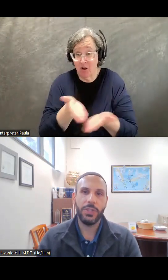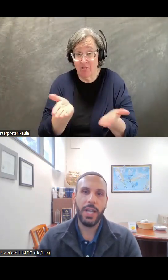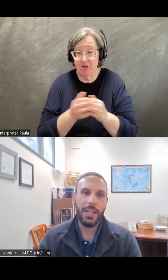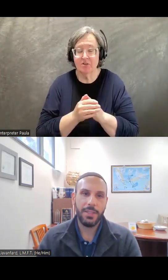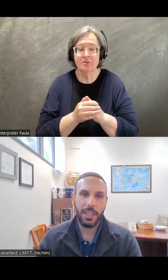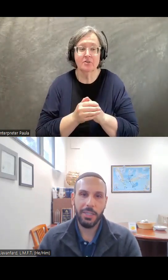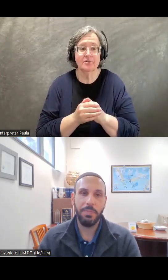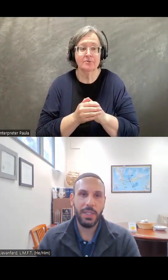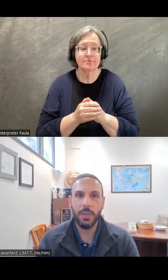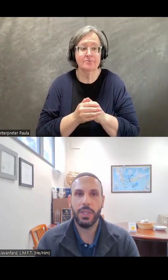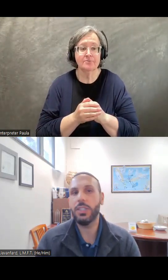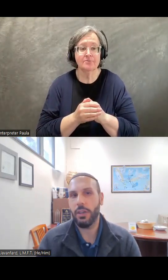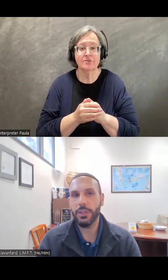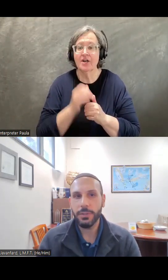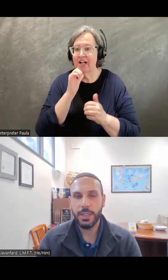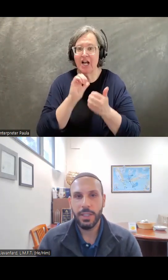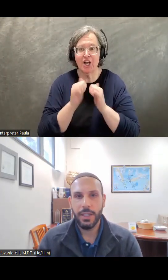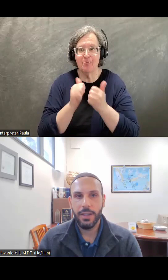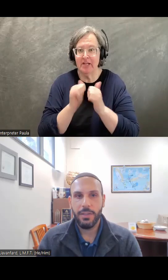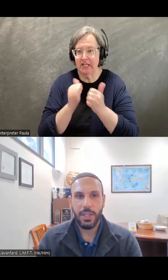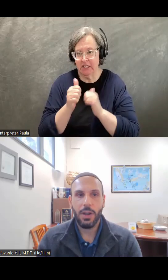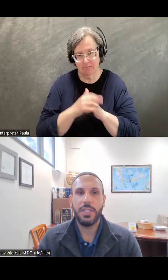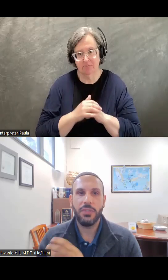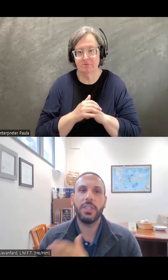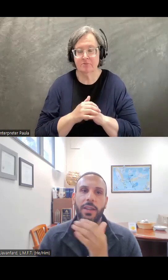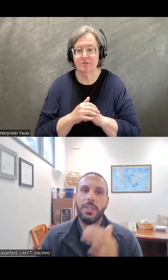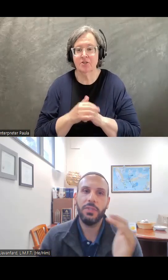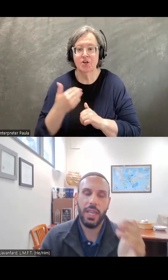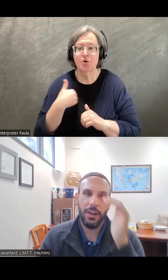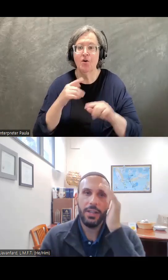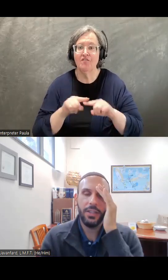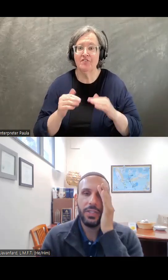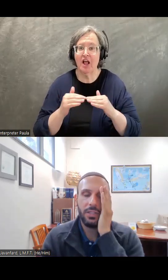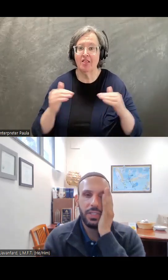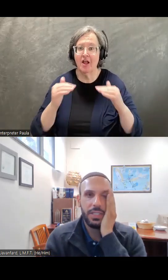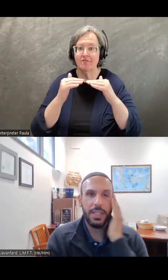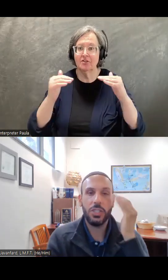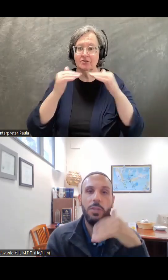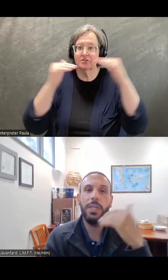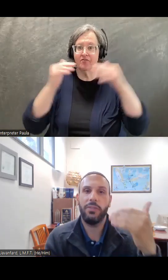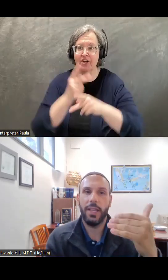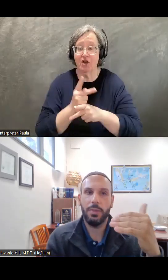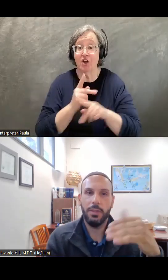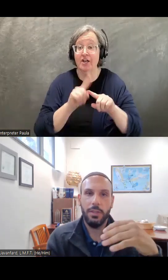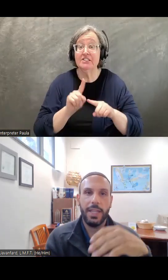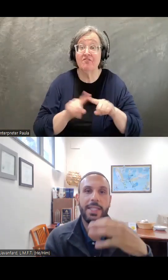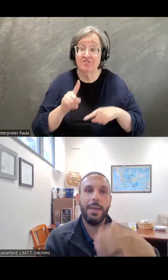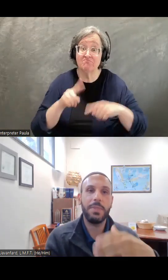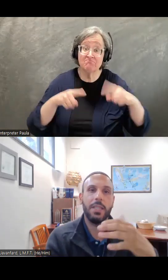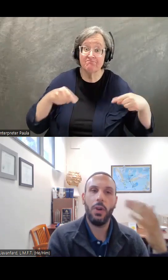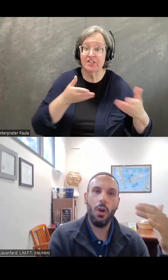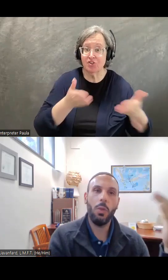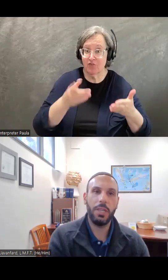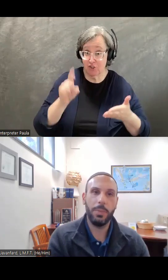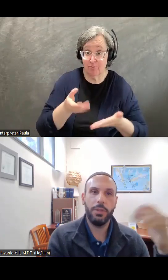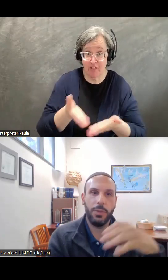that they're not competing with each other, that there are different levels of care and different services that should be available and accepting